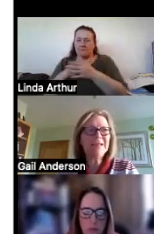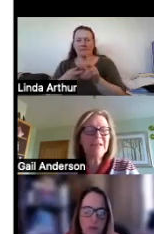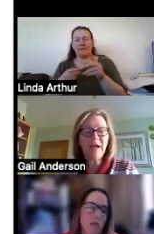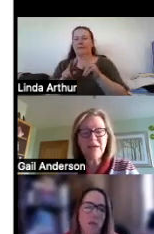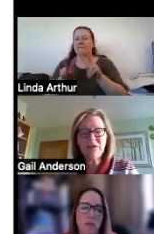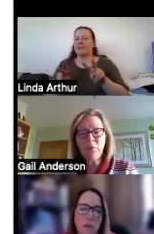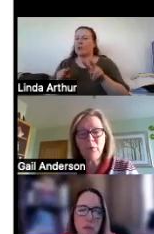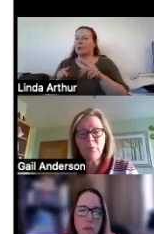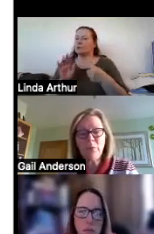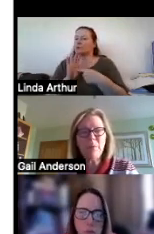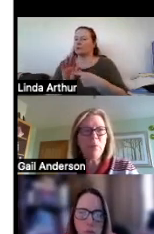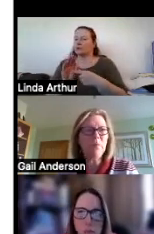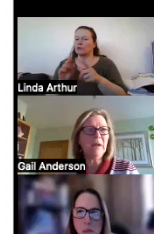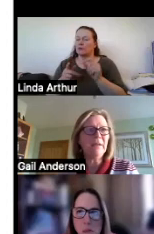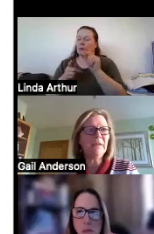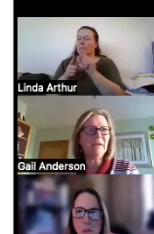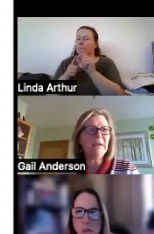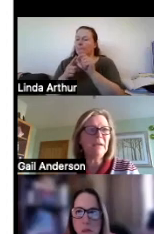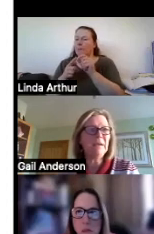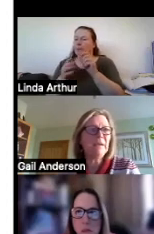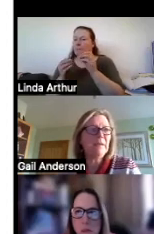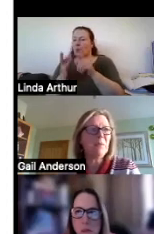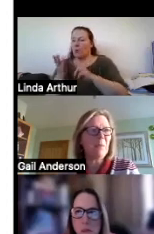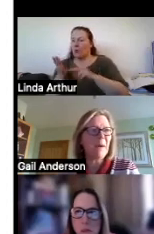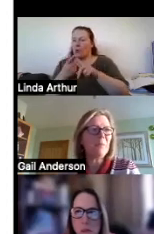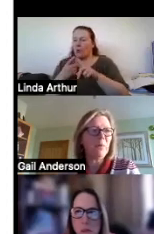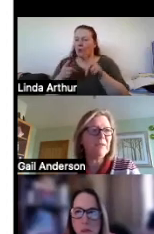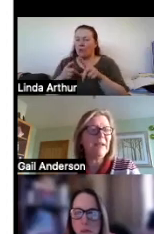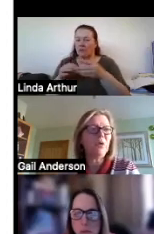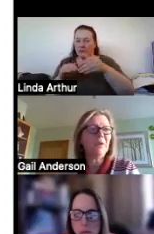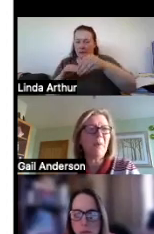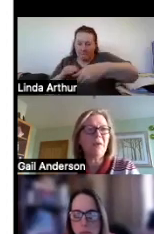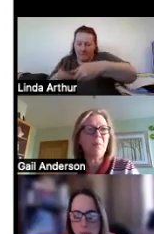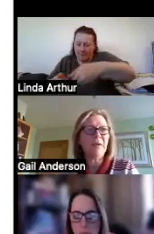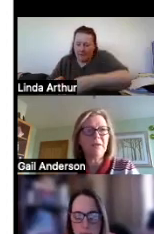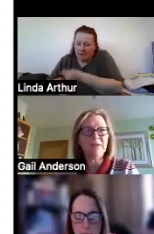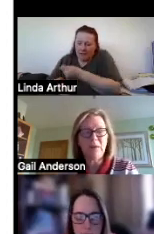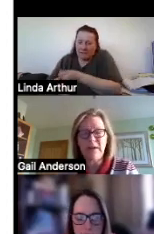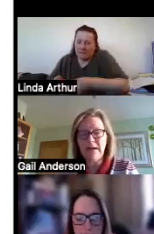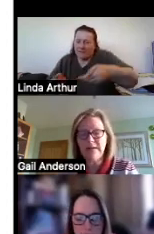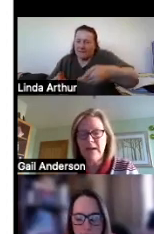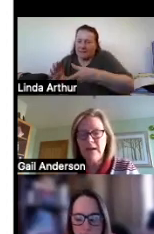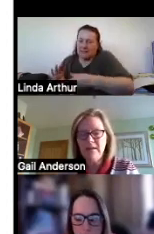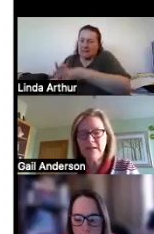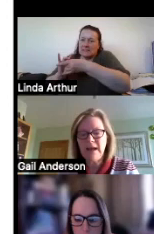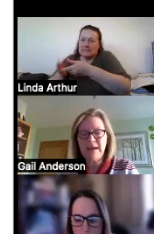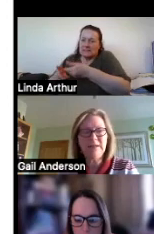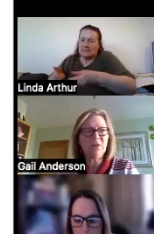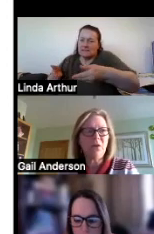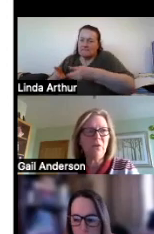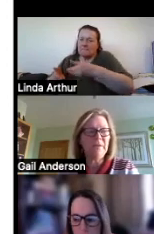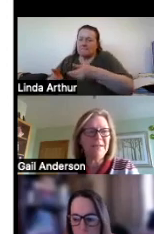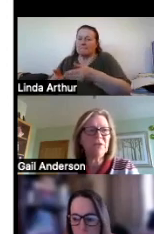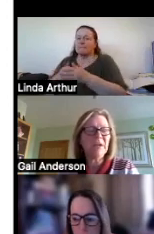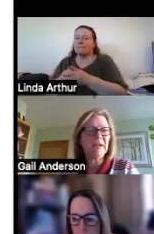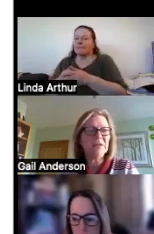demonstrated, it's attached to both the pubic bone and the backbone, the sacrum at the back of the pelvis, as well as the sides